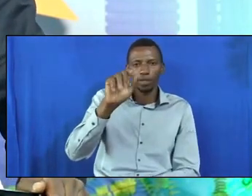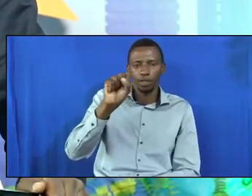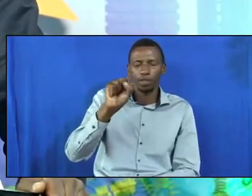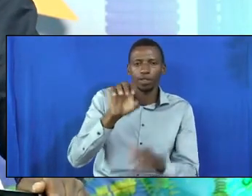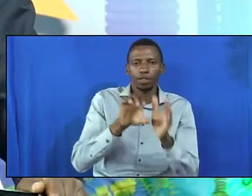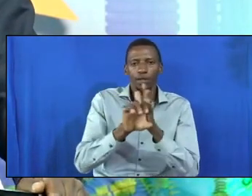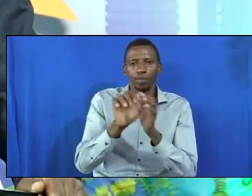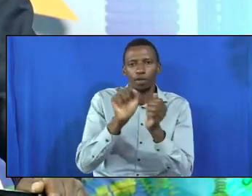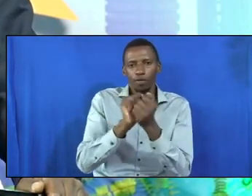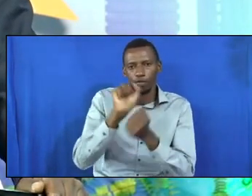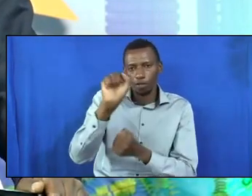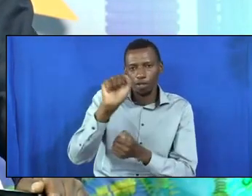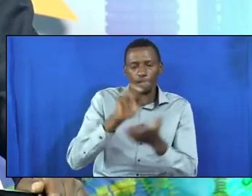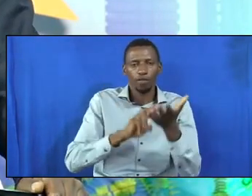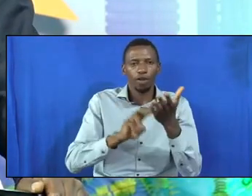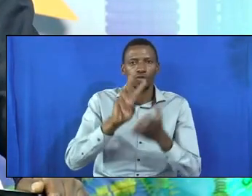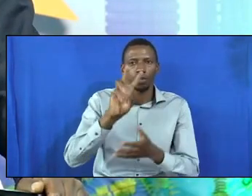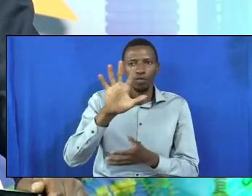25 and 26.